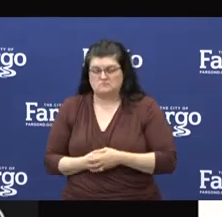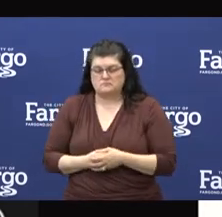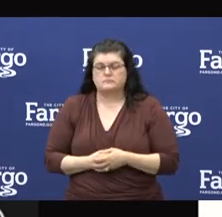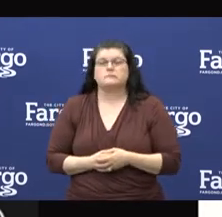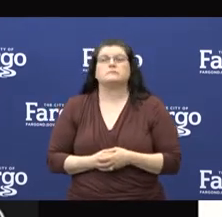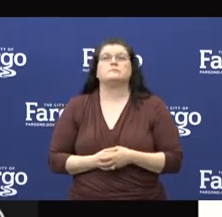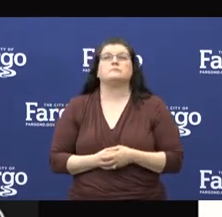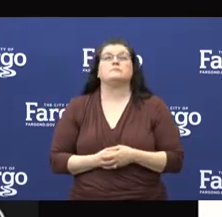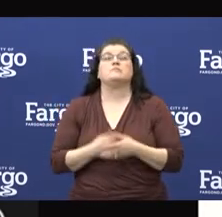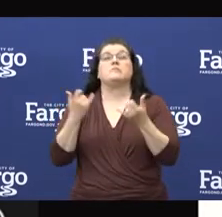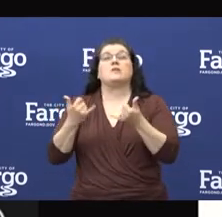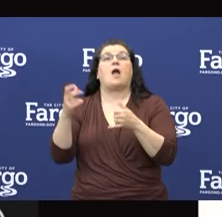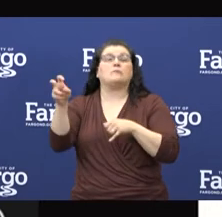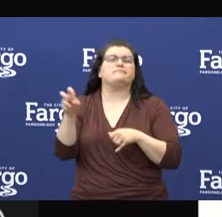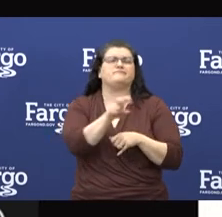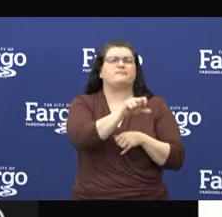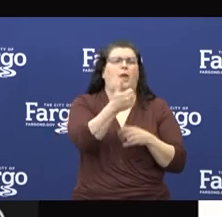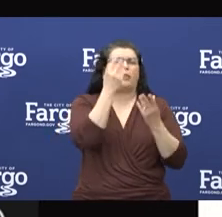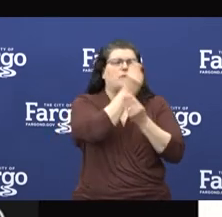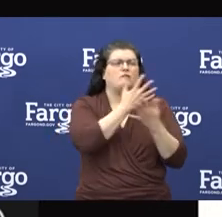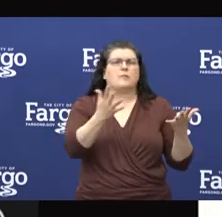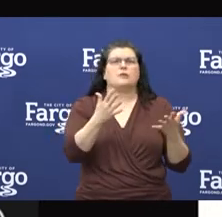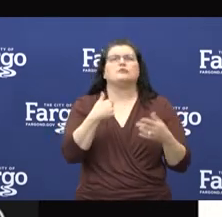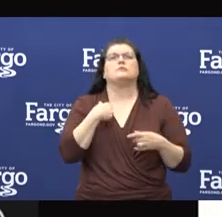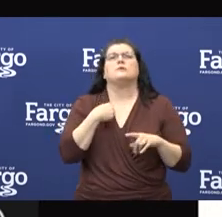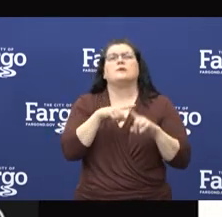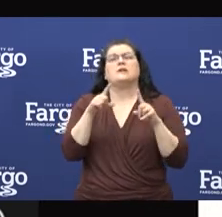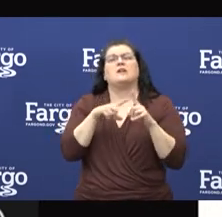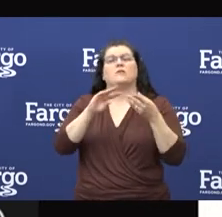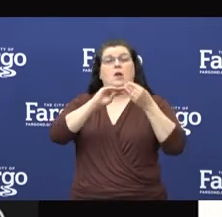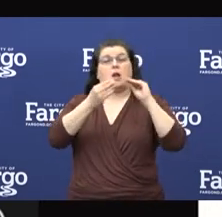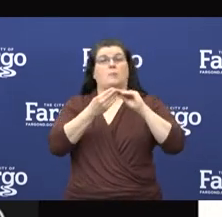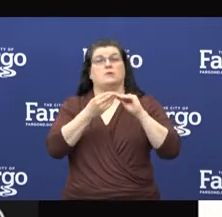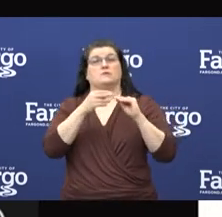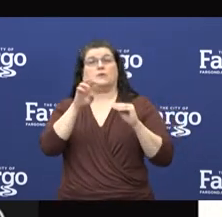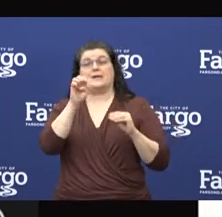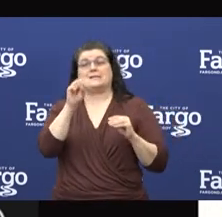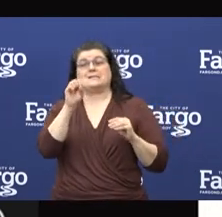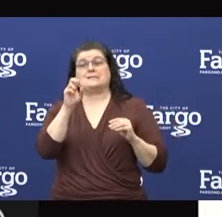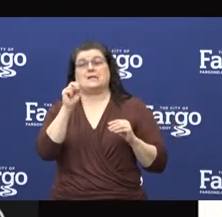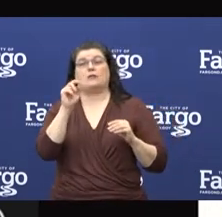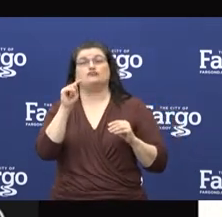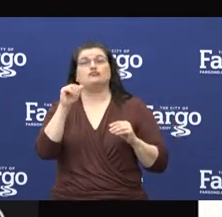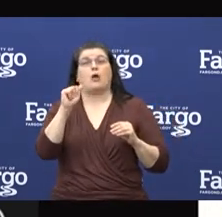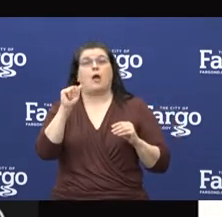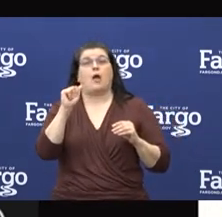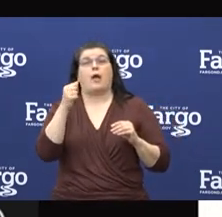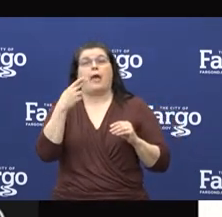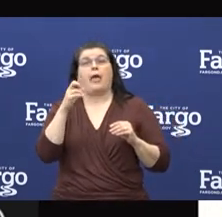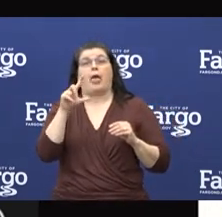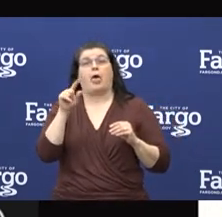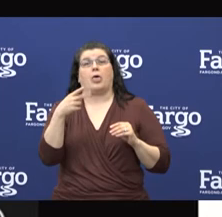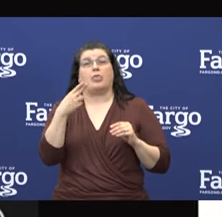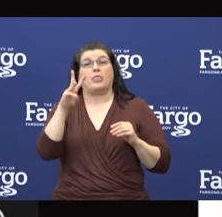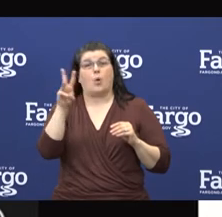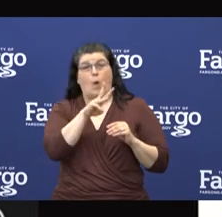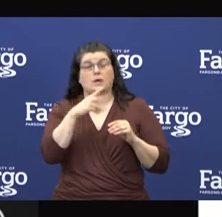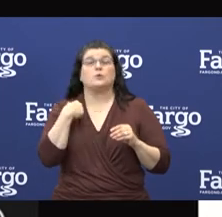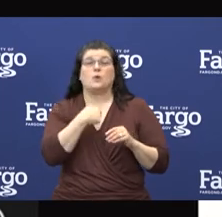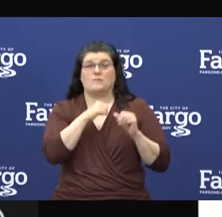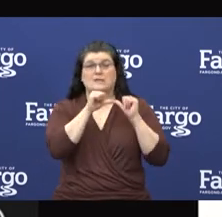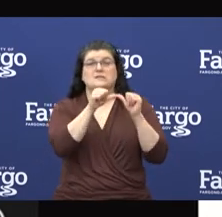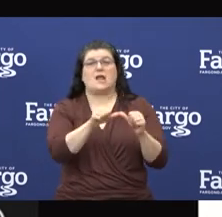Next, switching gears a little bit, just for an update on our volumes at Essentia Health West. We've been stable with our hospitalized volumes